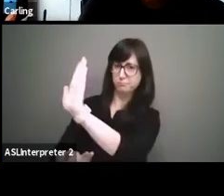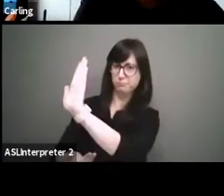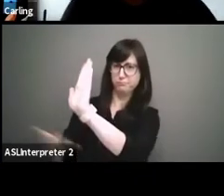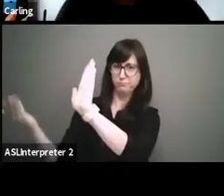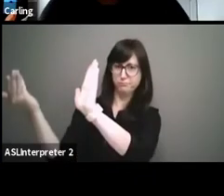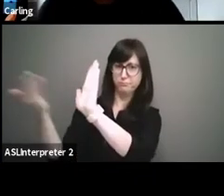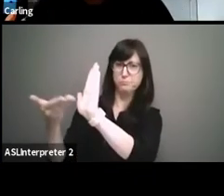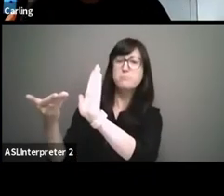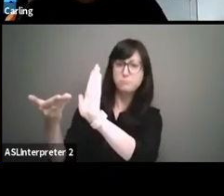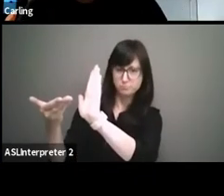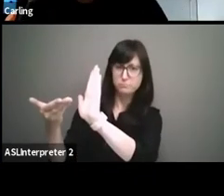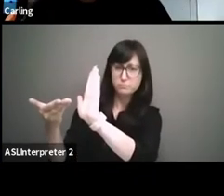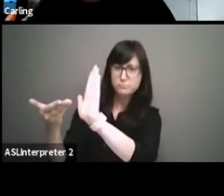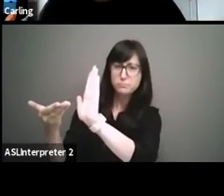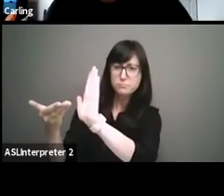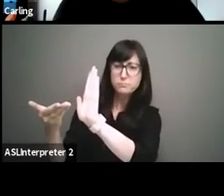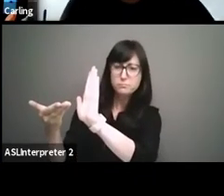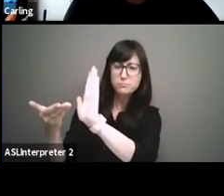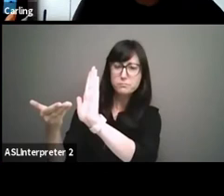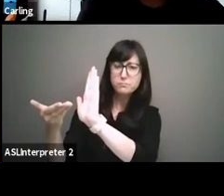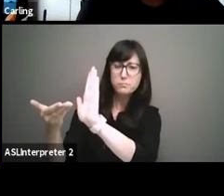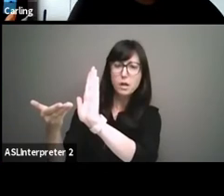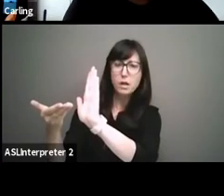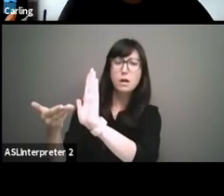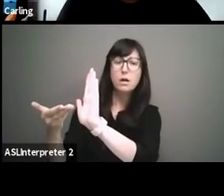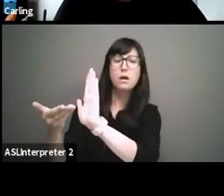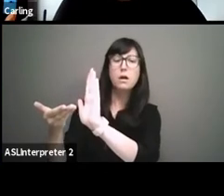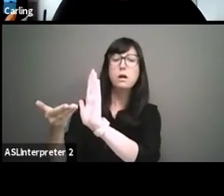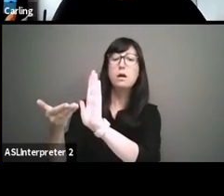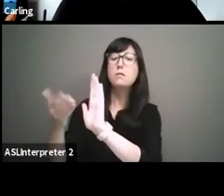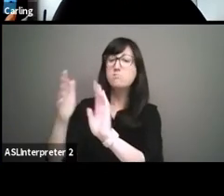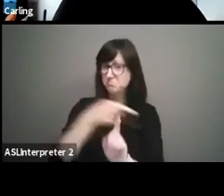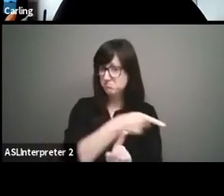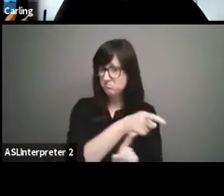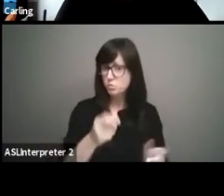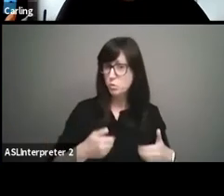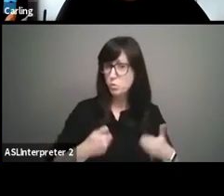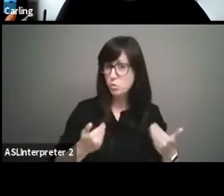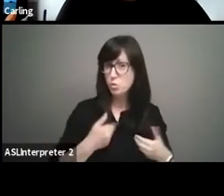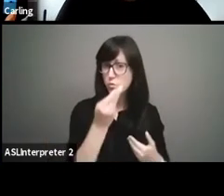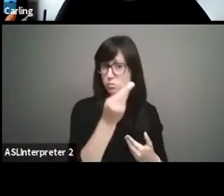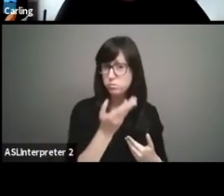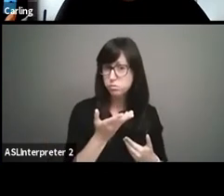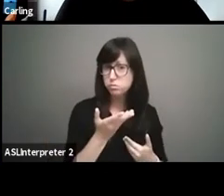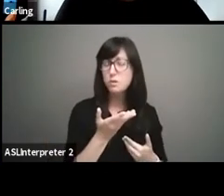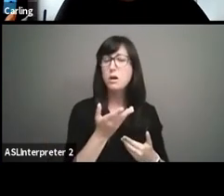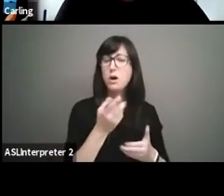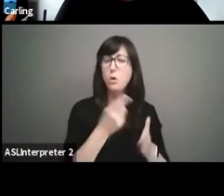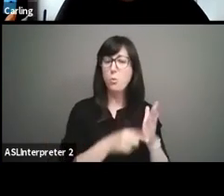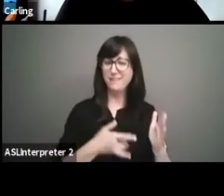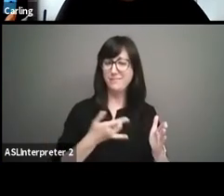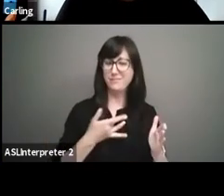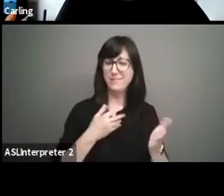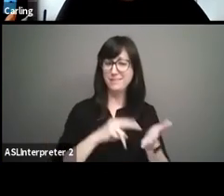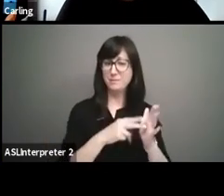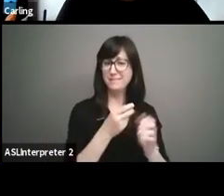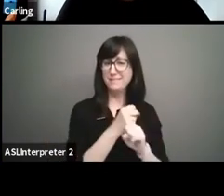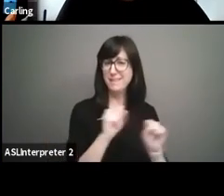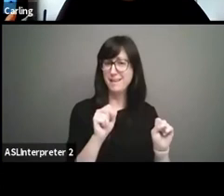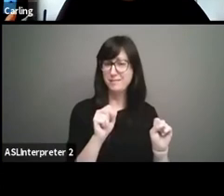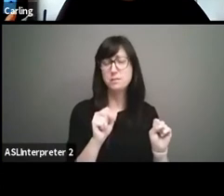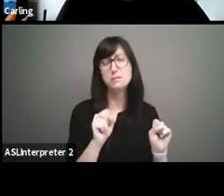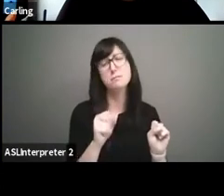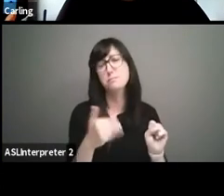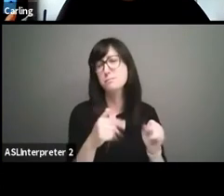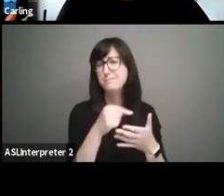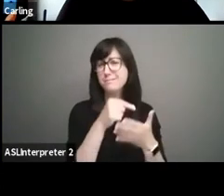here's the proof. And what the youth told us, their requirements for safety, they're really simple. And so